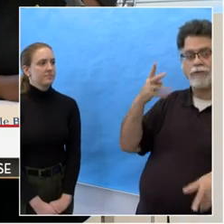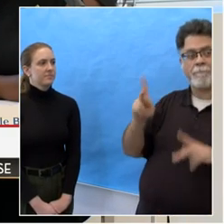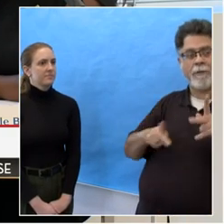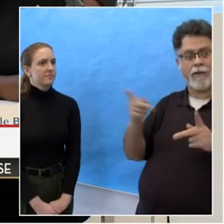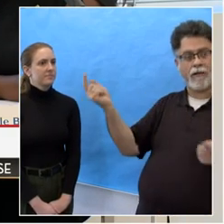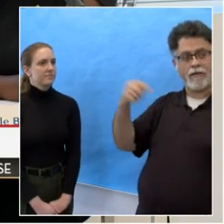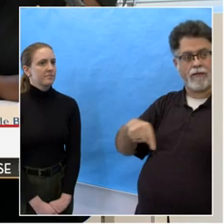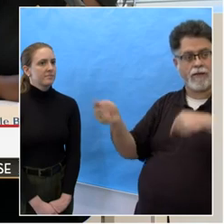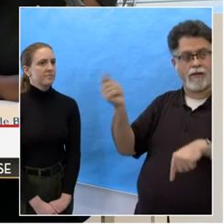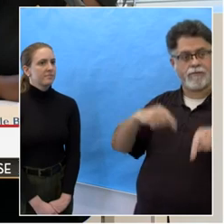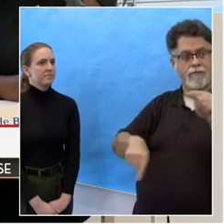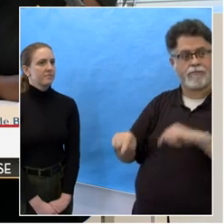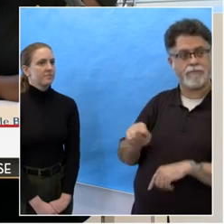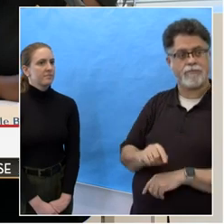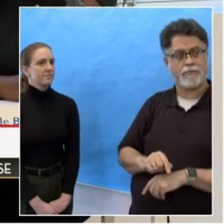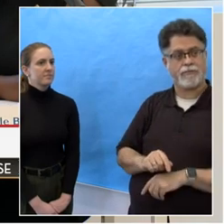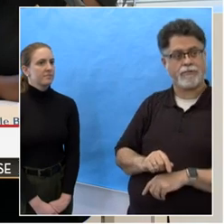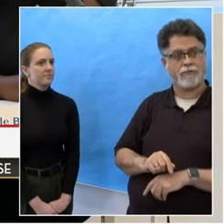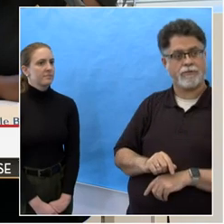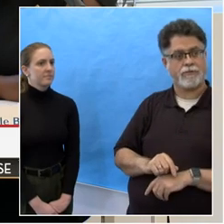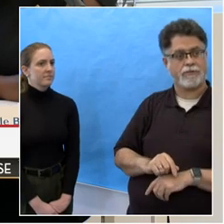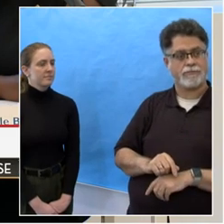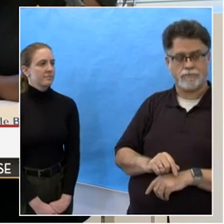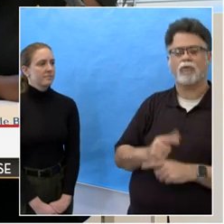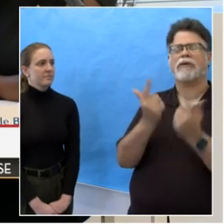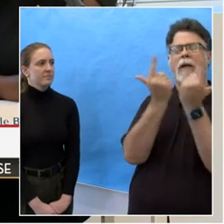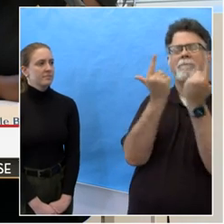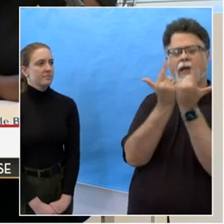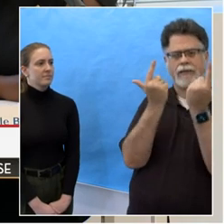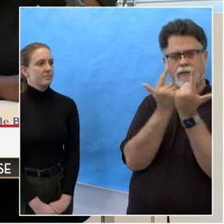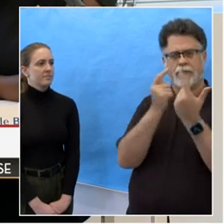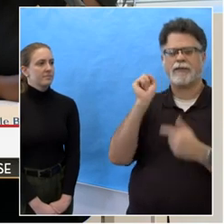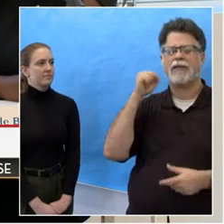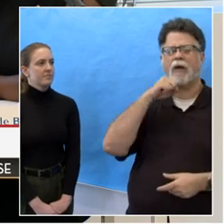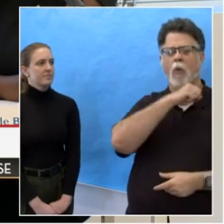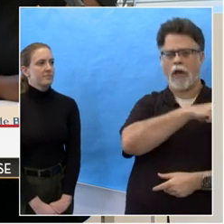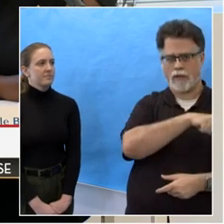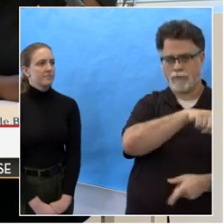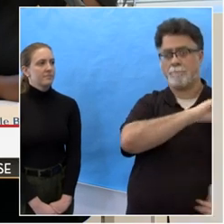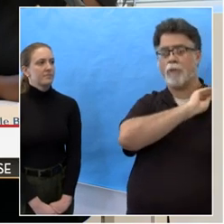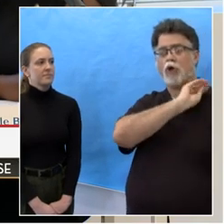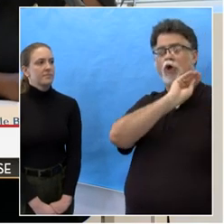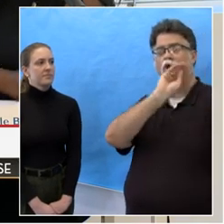that more DC students are equipped to fluently navigate the world around them.